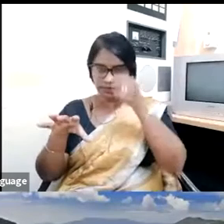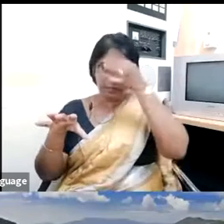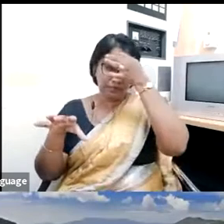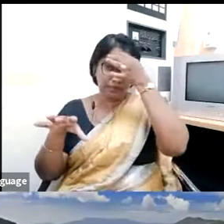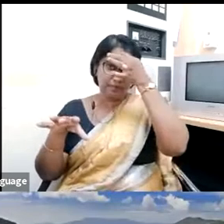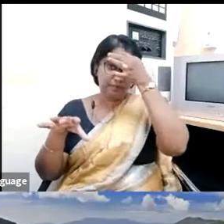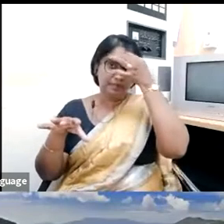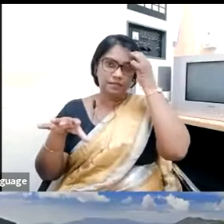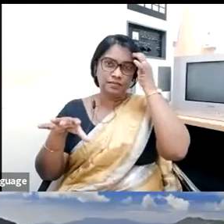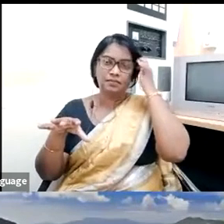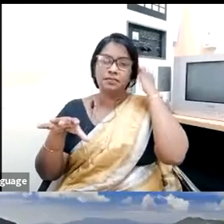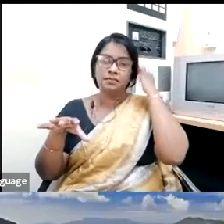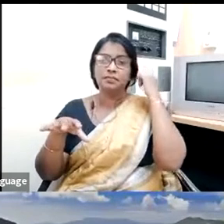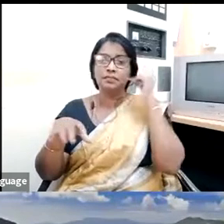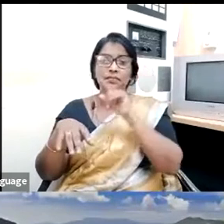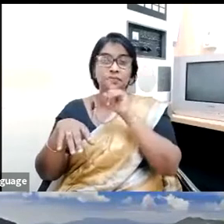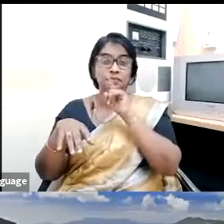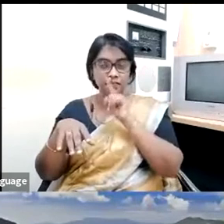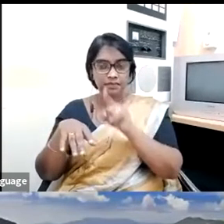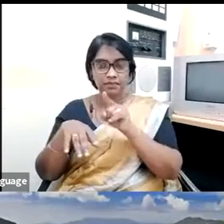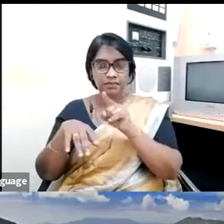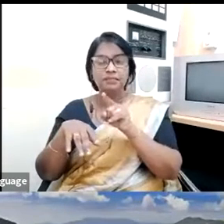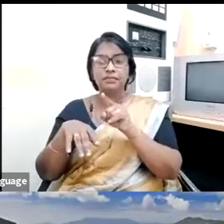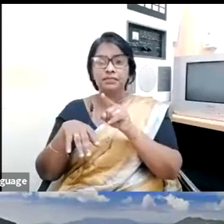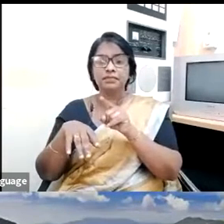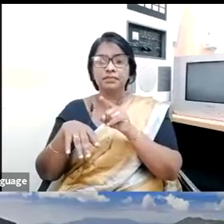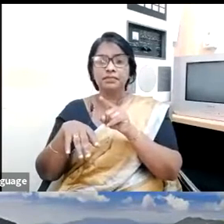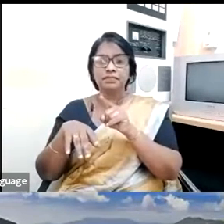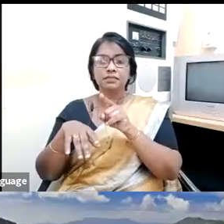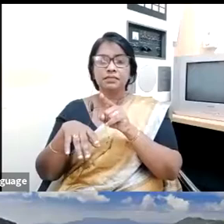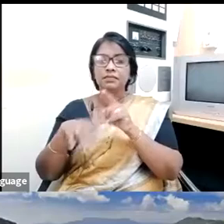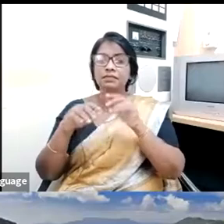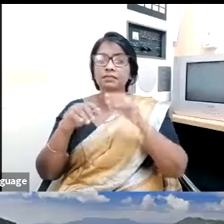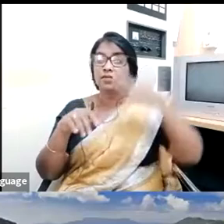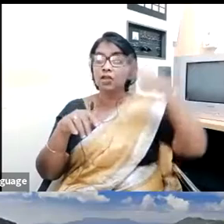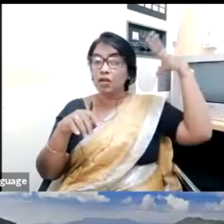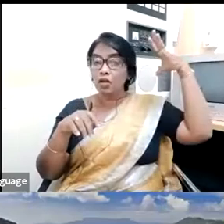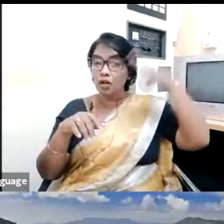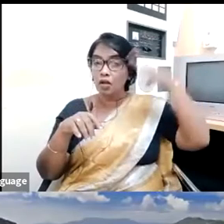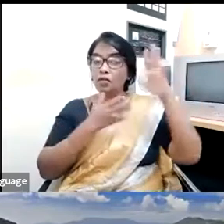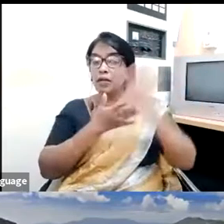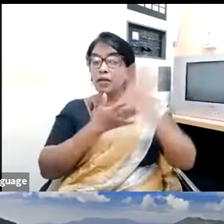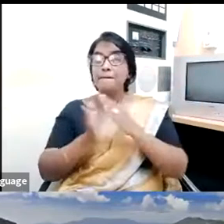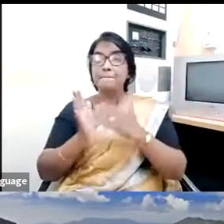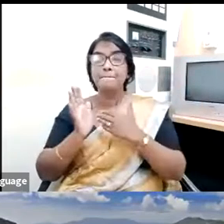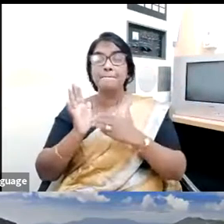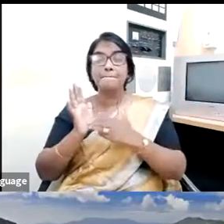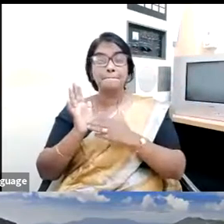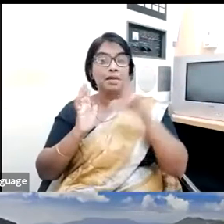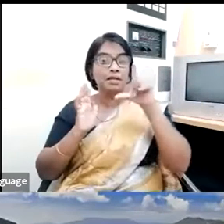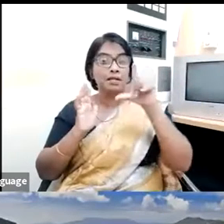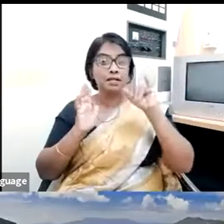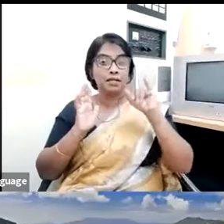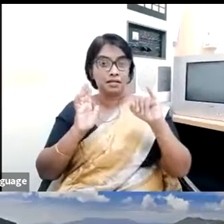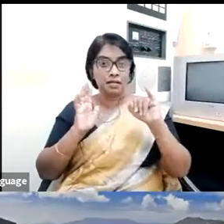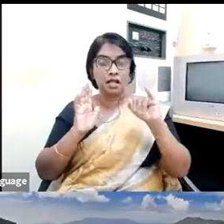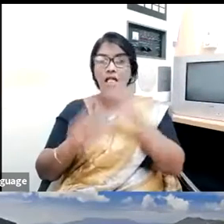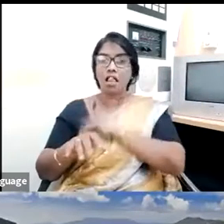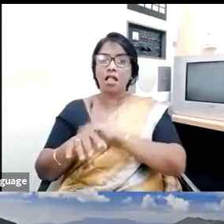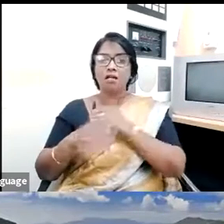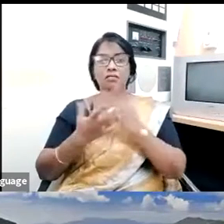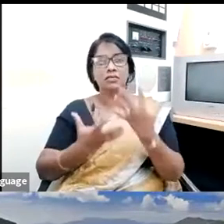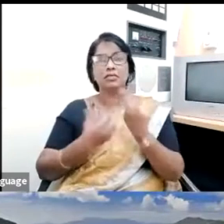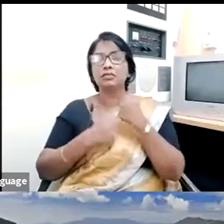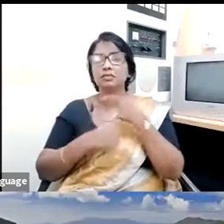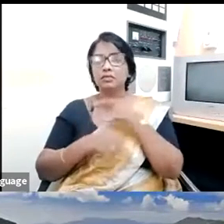energy. So that's the story. So we are investing on this, because we wanted to be